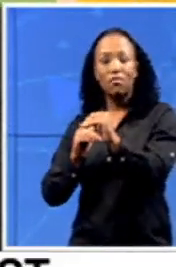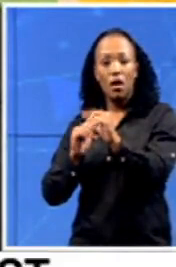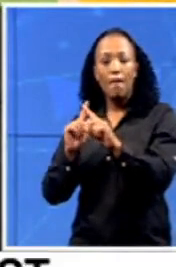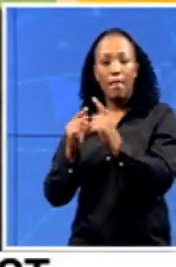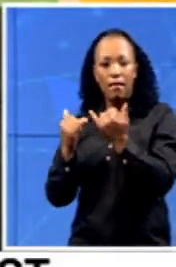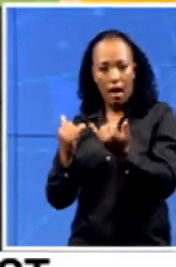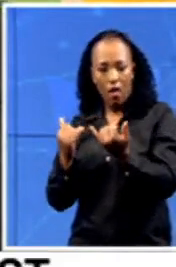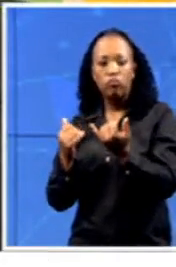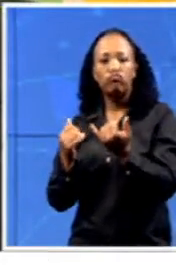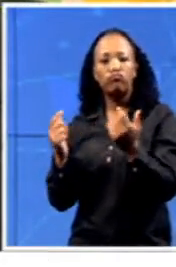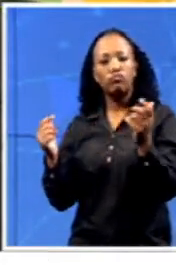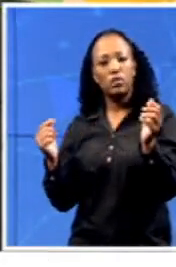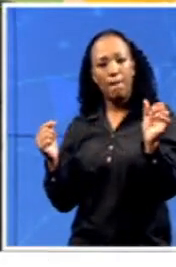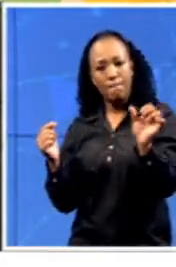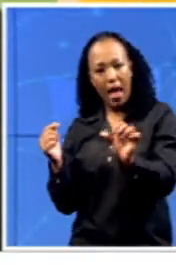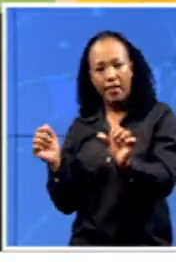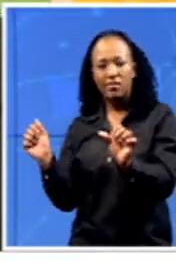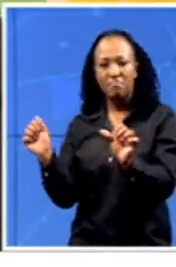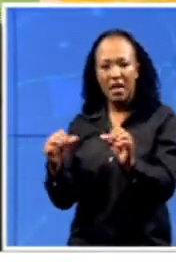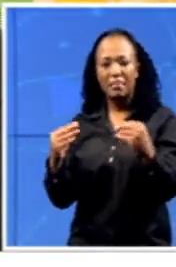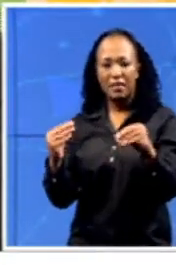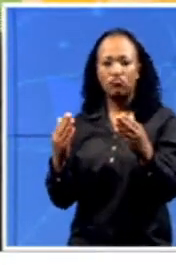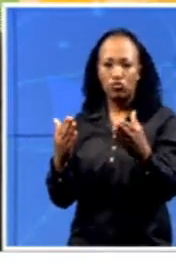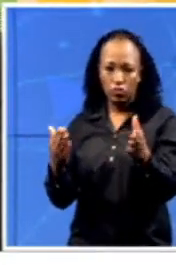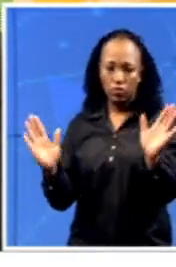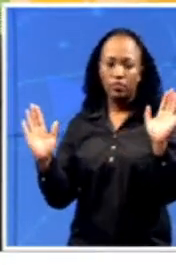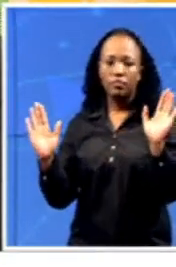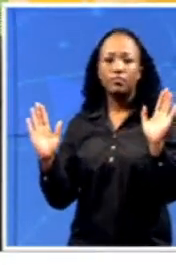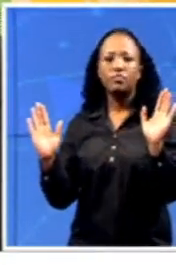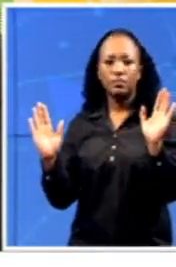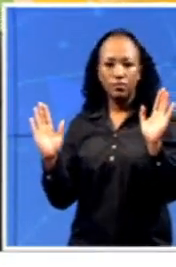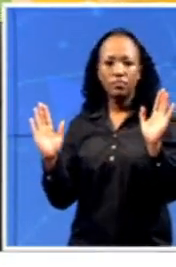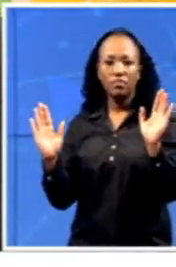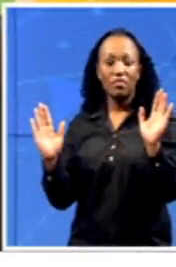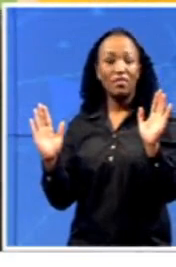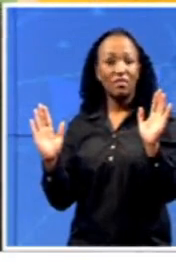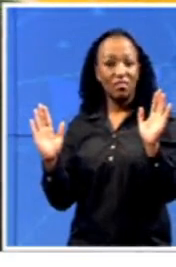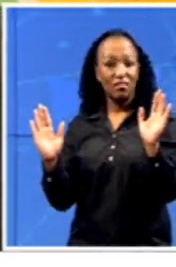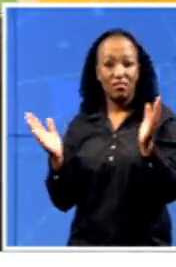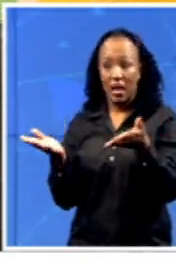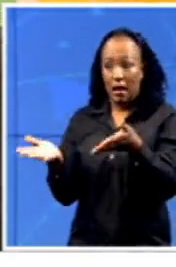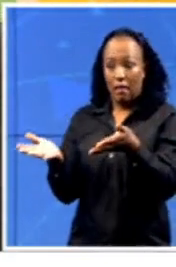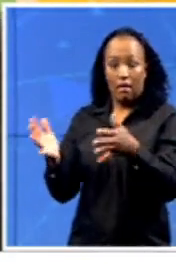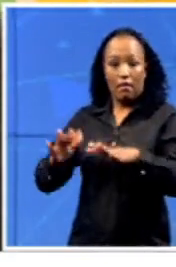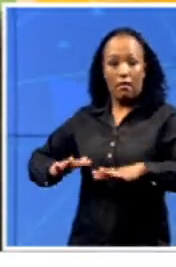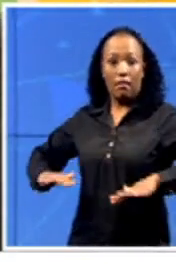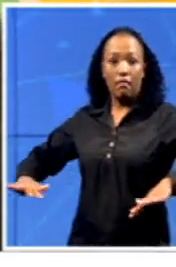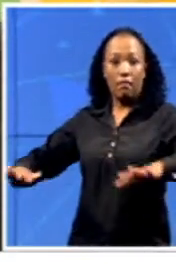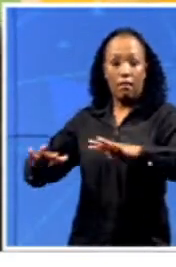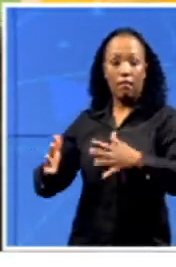return. Obviously, we've seen a very strong leisure market following, and it's platforms like here with